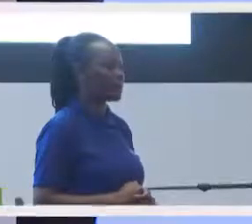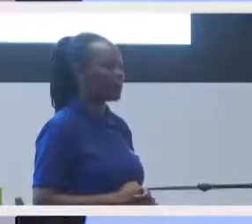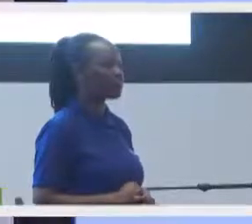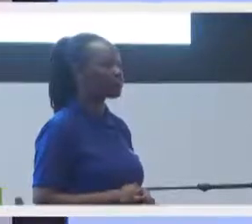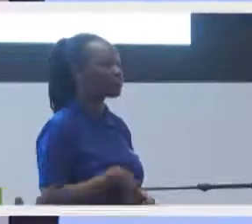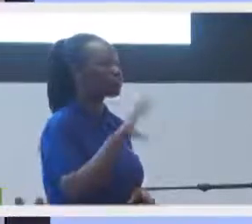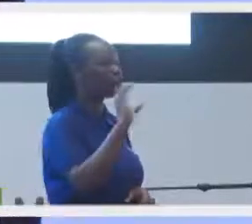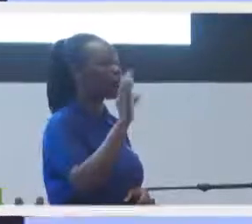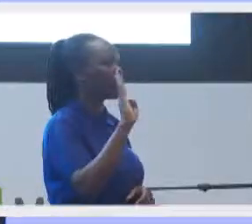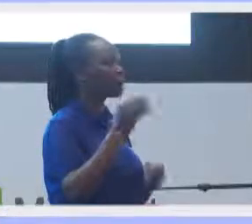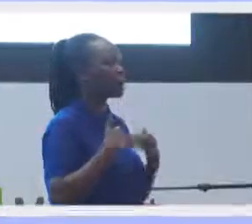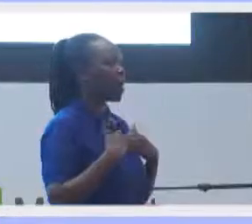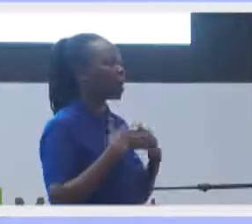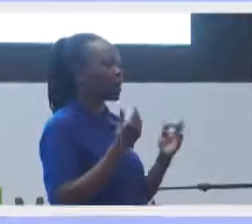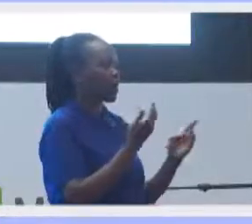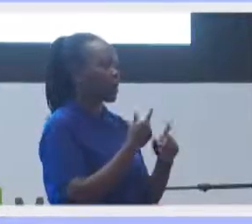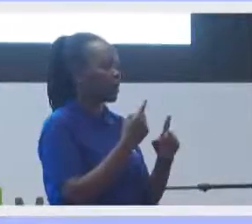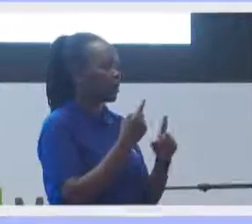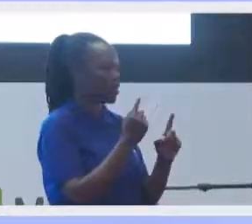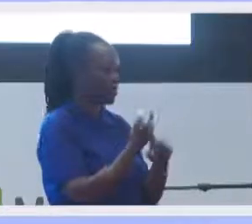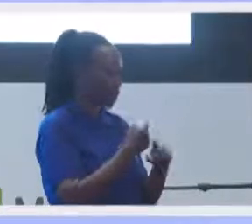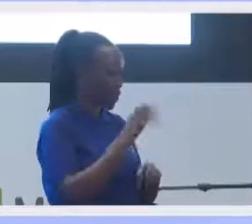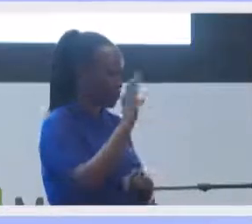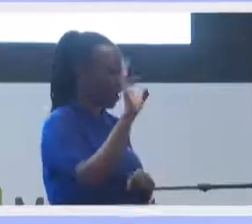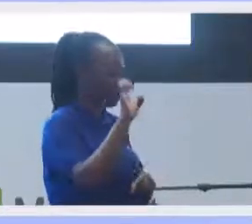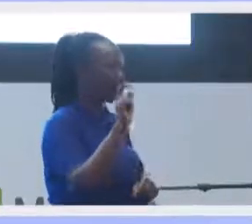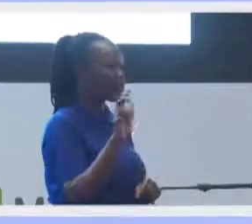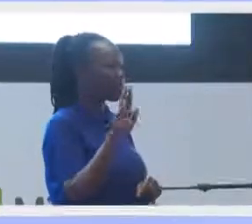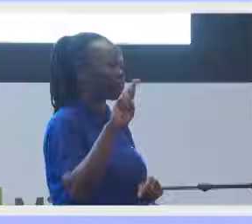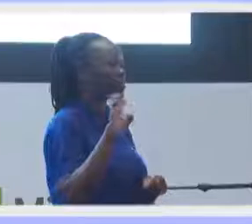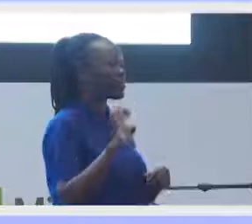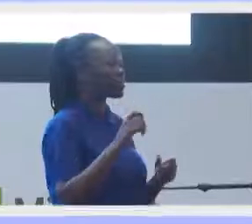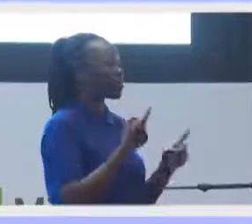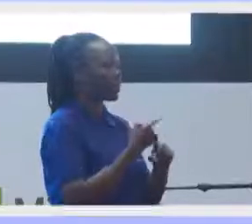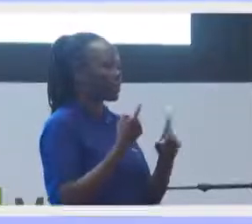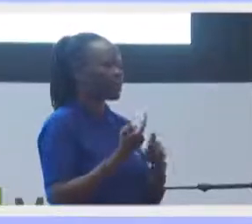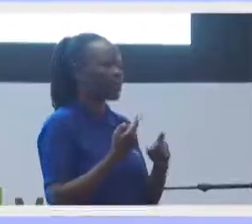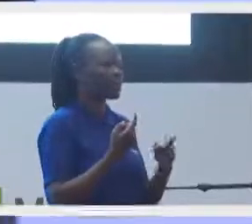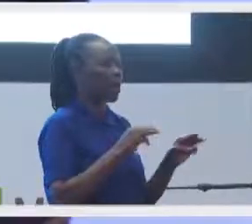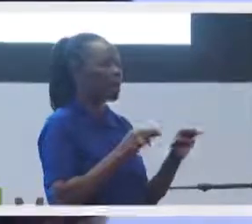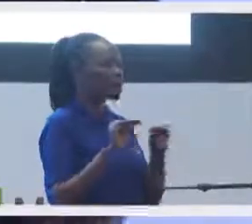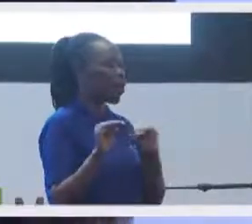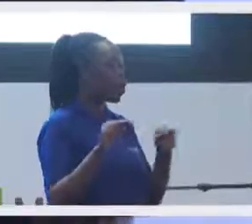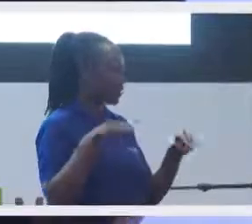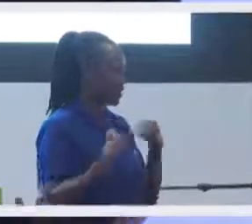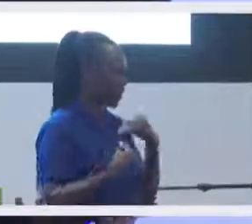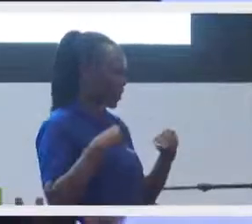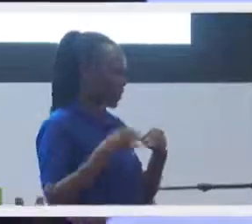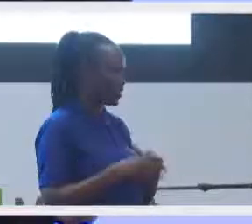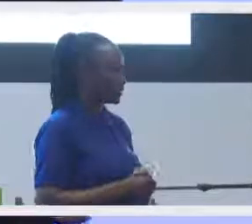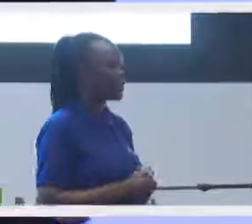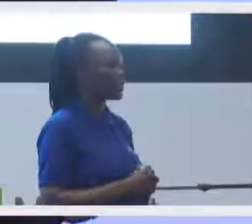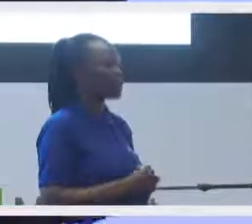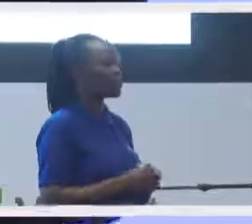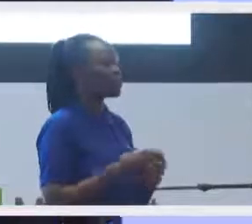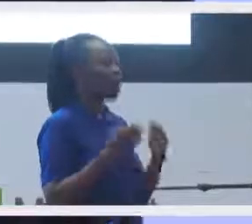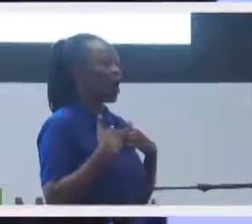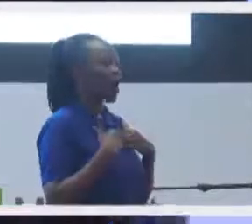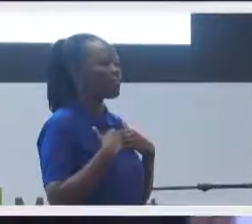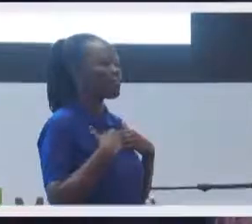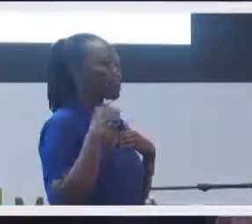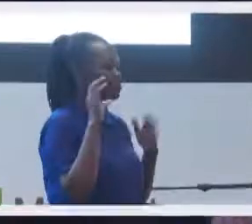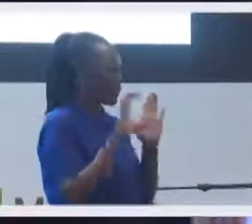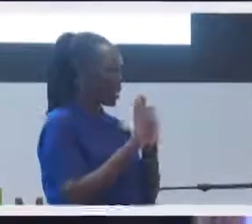Chromebooks also have several accessibility features for users with varying types of motor disabilities. So automatic clicks